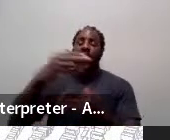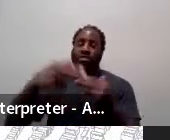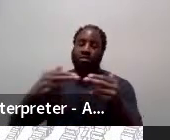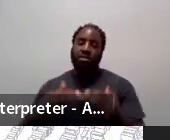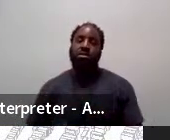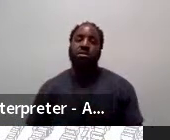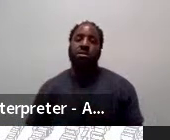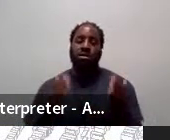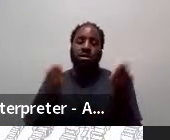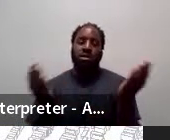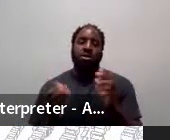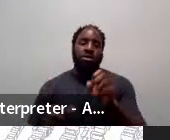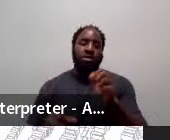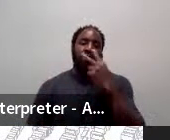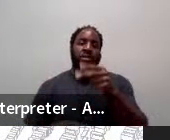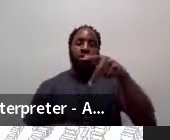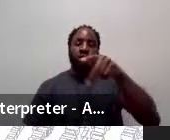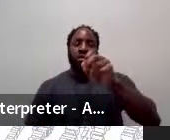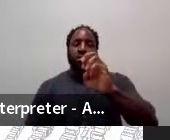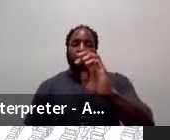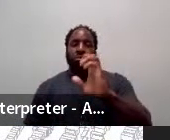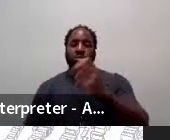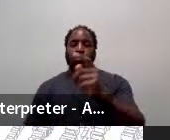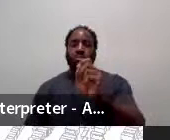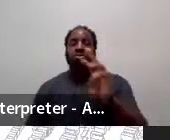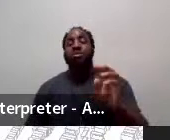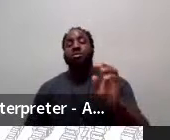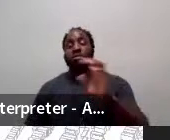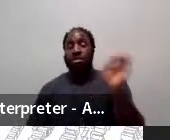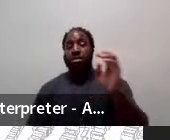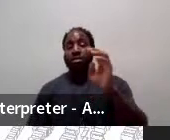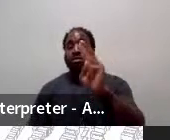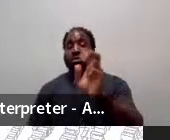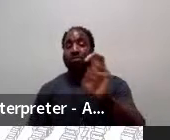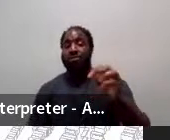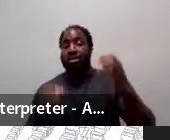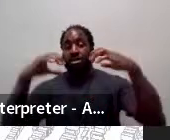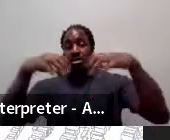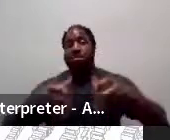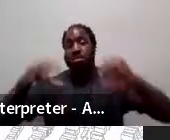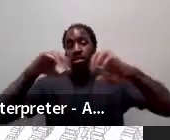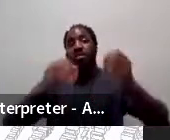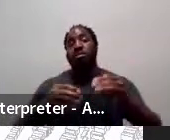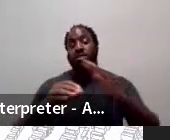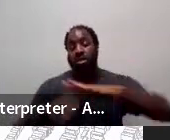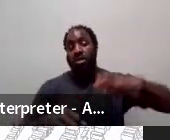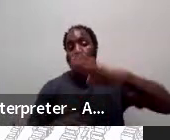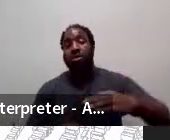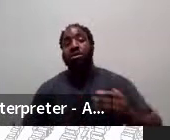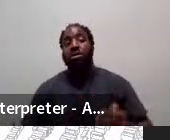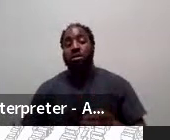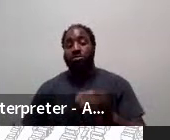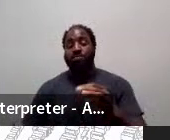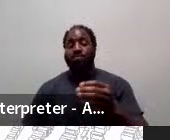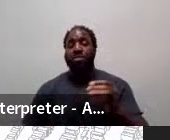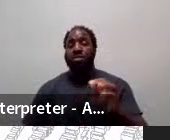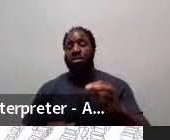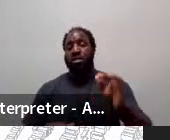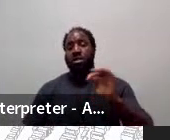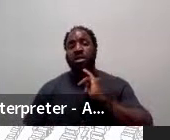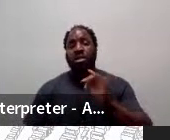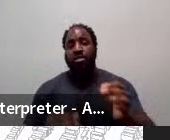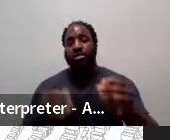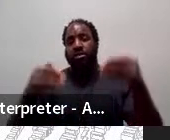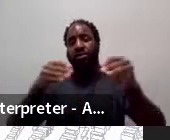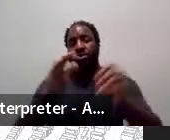Here you can see the Parkchester Van Nest station area and how it might look like in the future. The station area centers around East Fremont